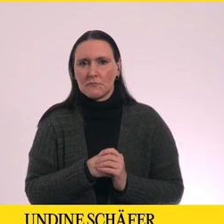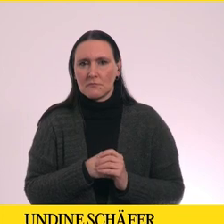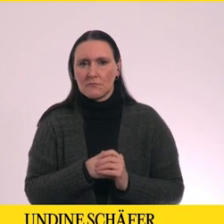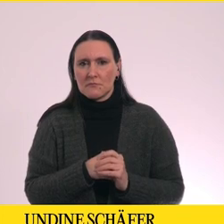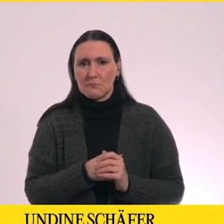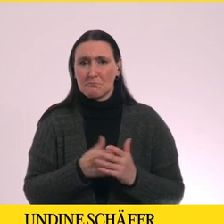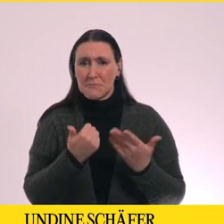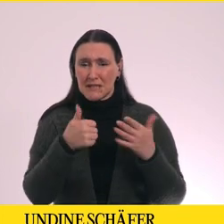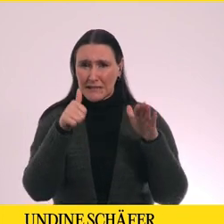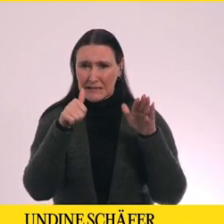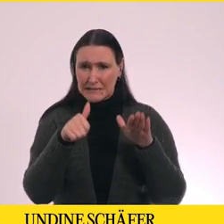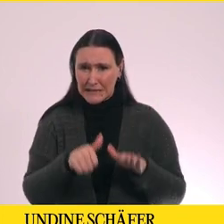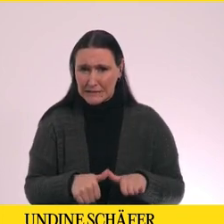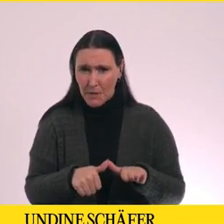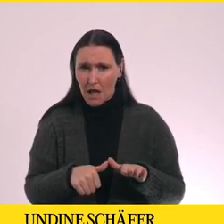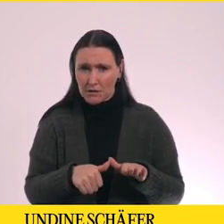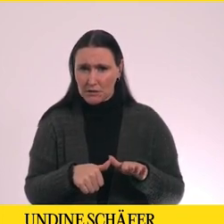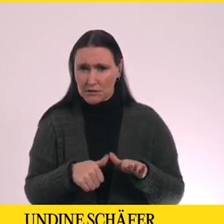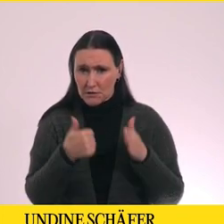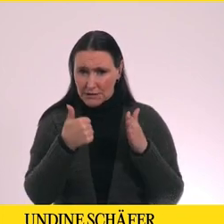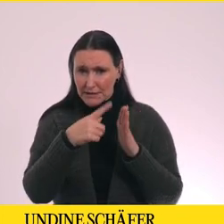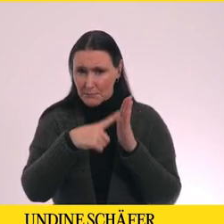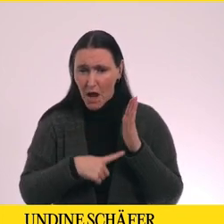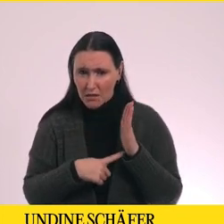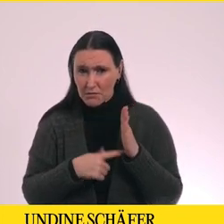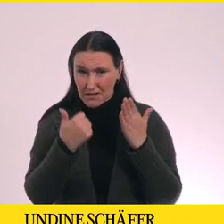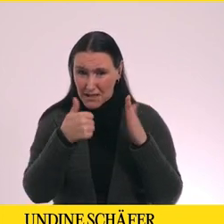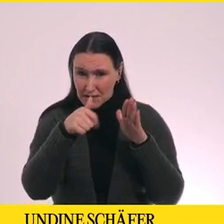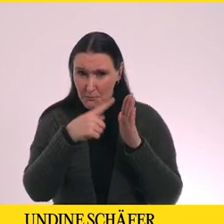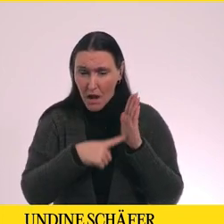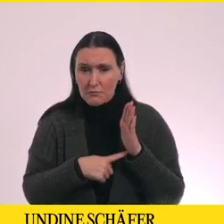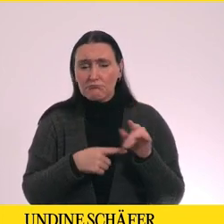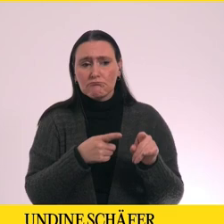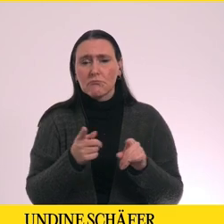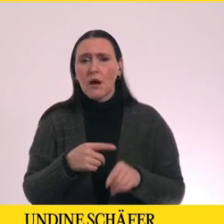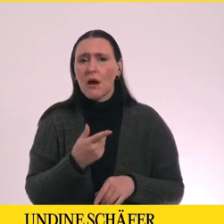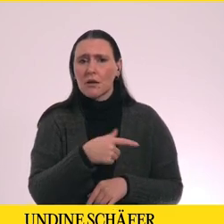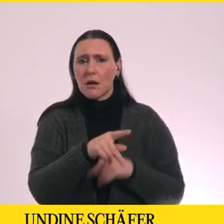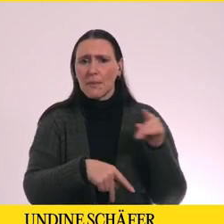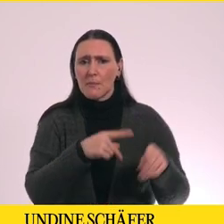the people who live in the camps start go sick. They become sick, like illness of